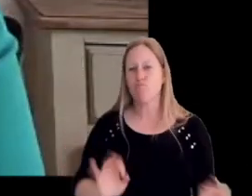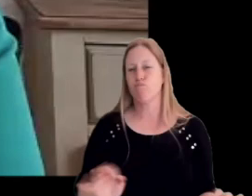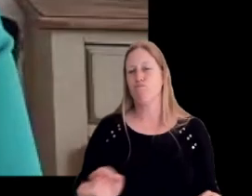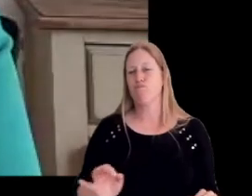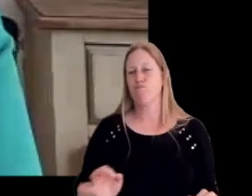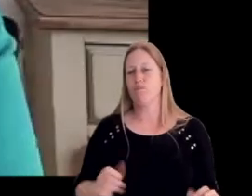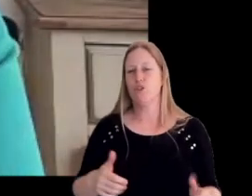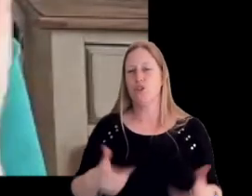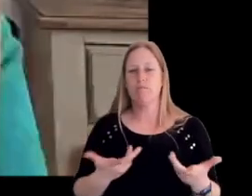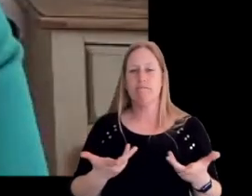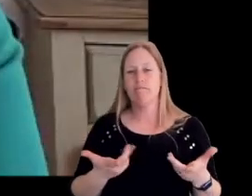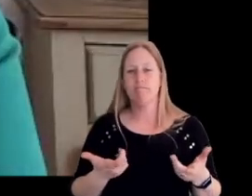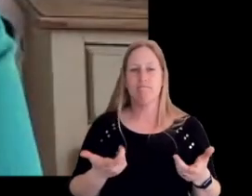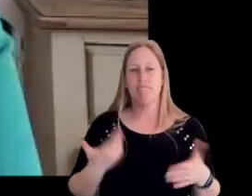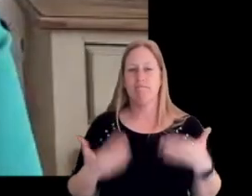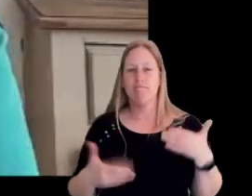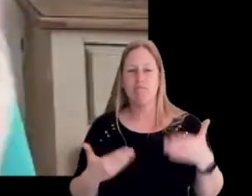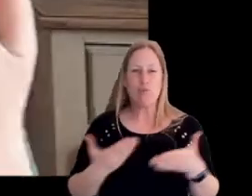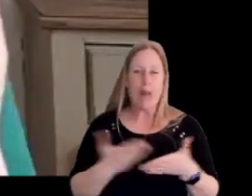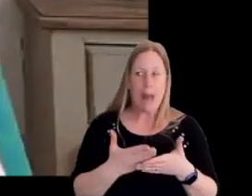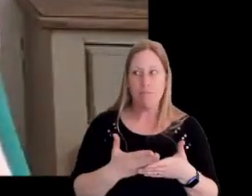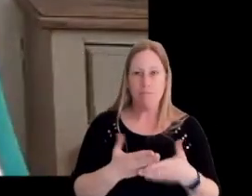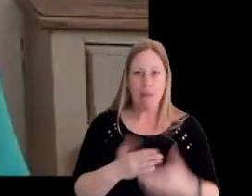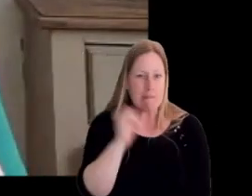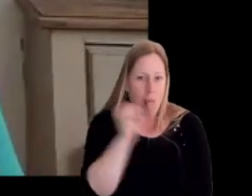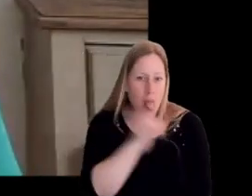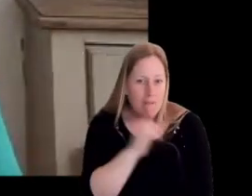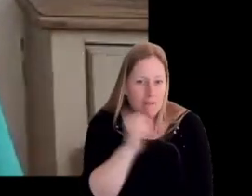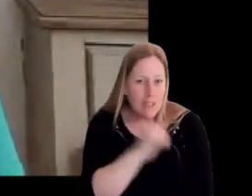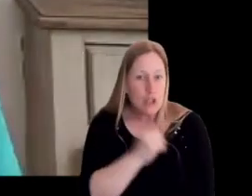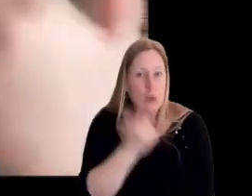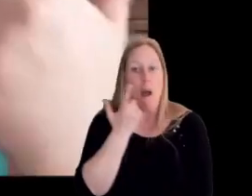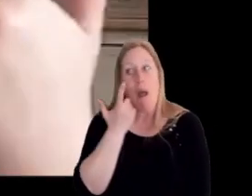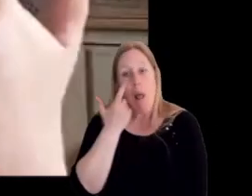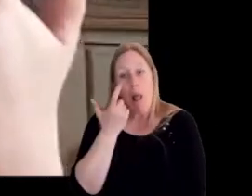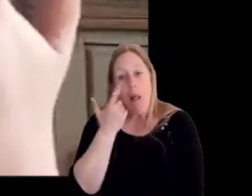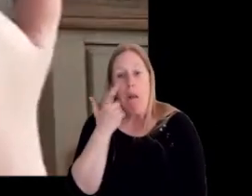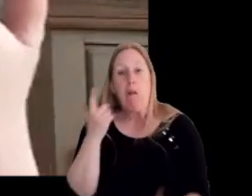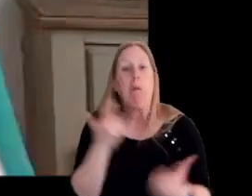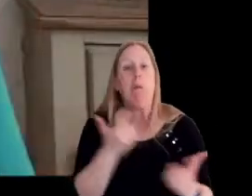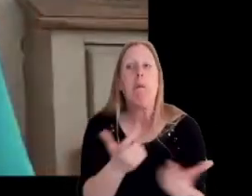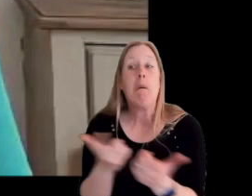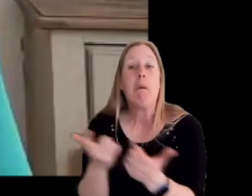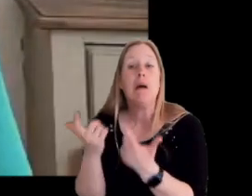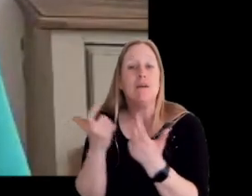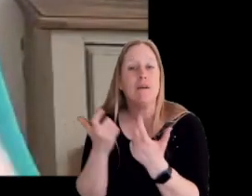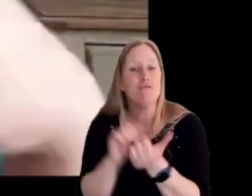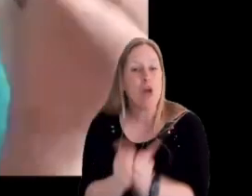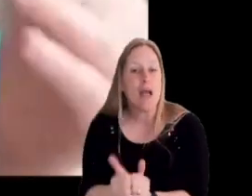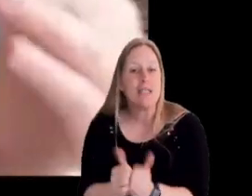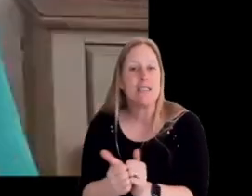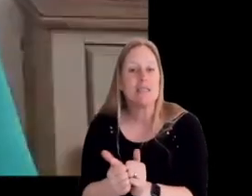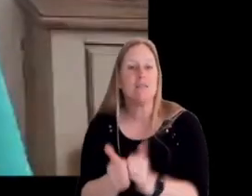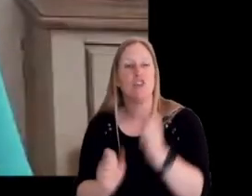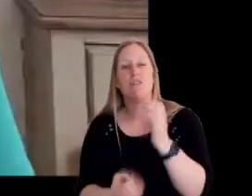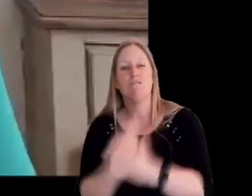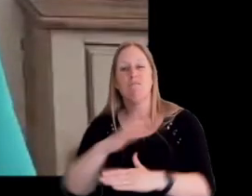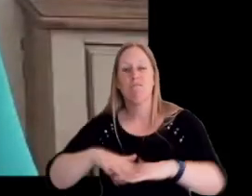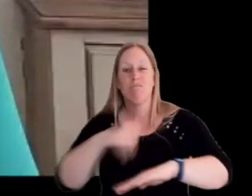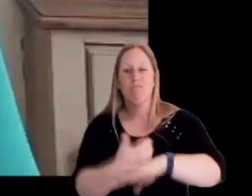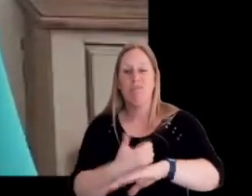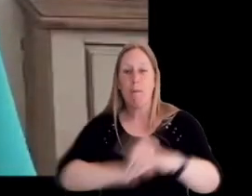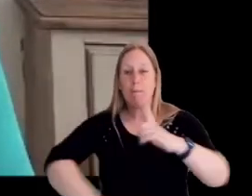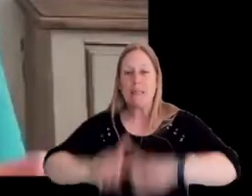thing out of it. Like, it was literally like quite a selfish act for me to find my peers. like just throw a